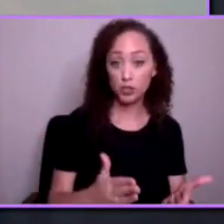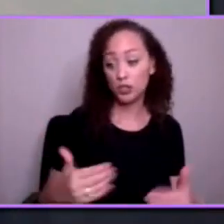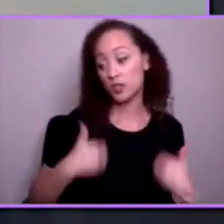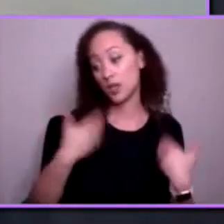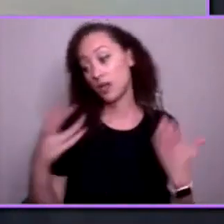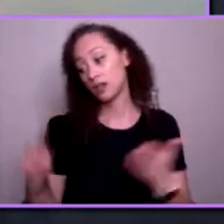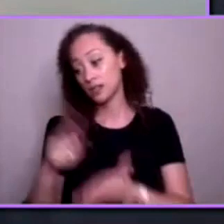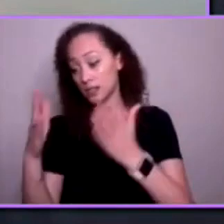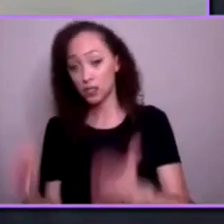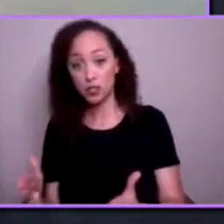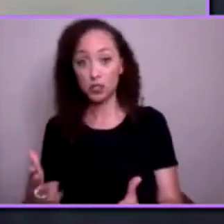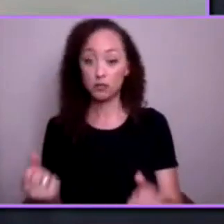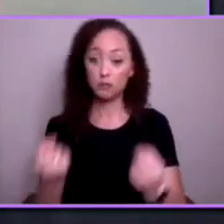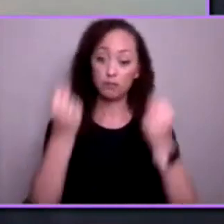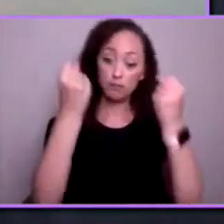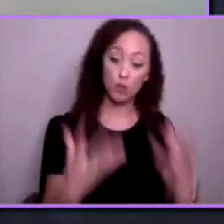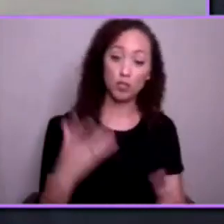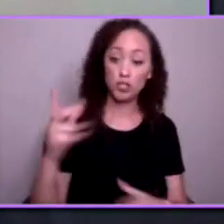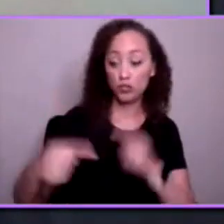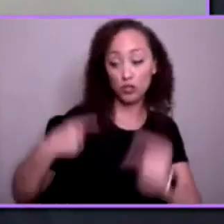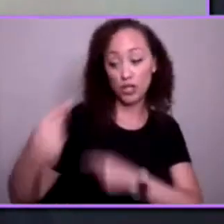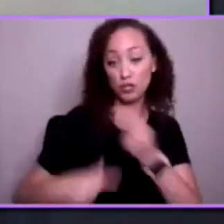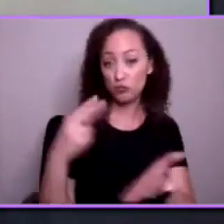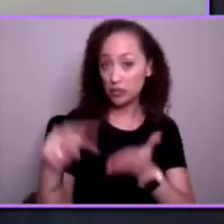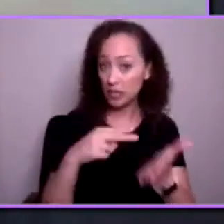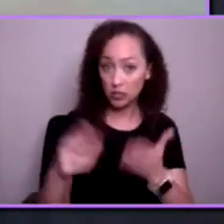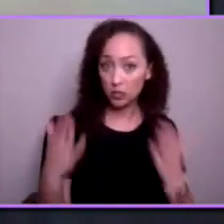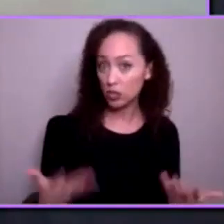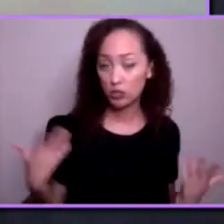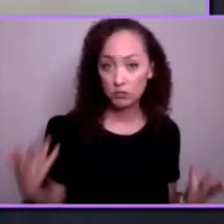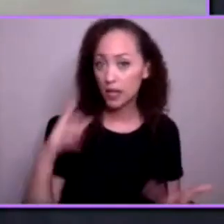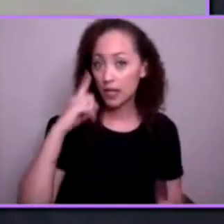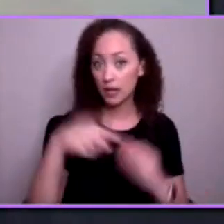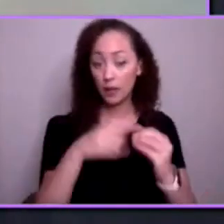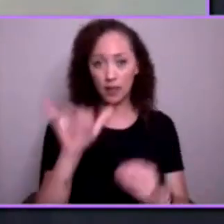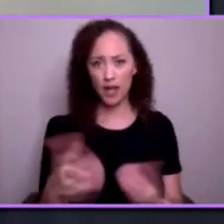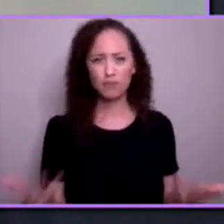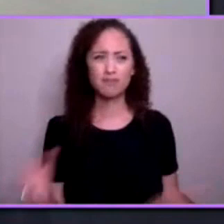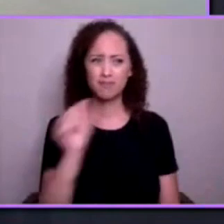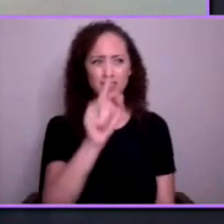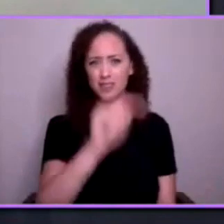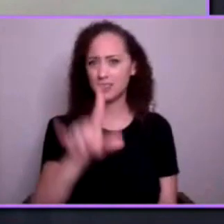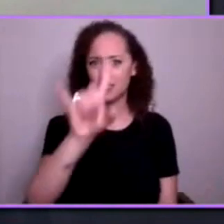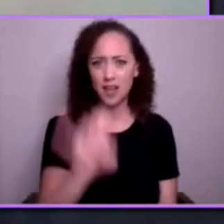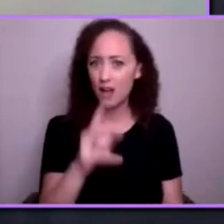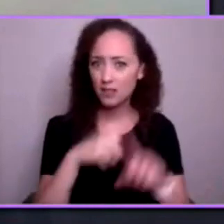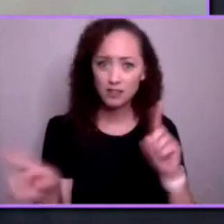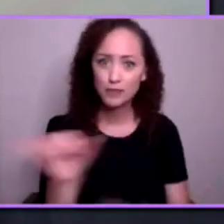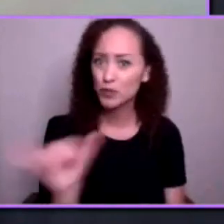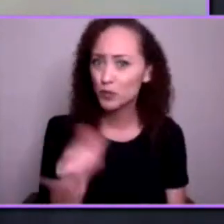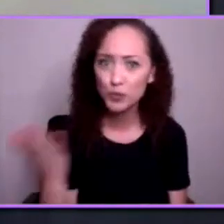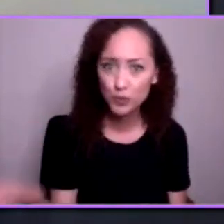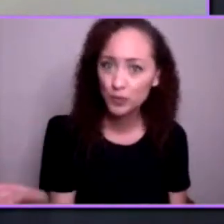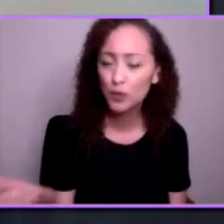multi-generational dance force, so to speak. So think about that as well. Style differences too. Consider that. When I first